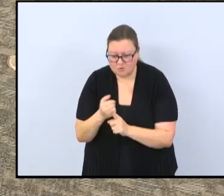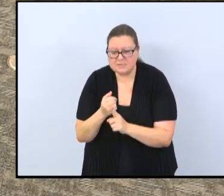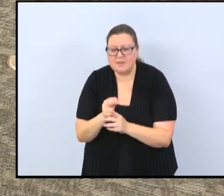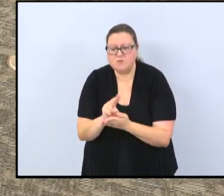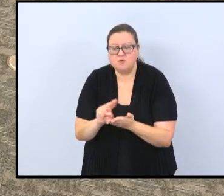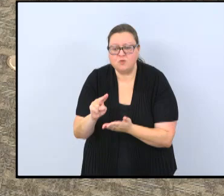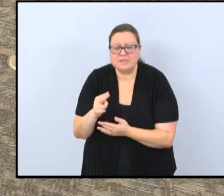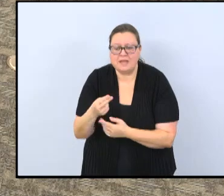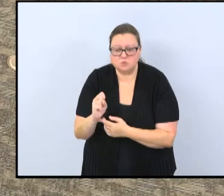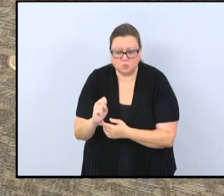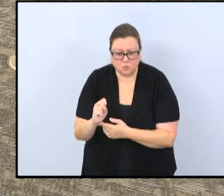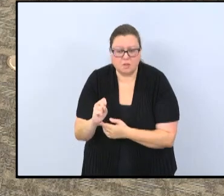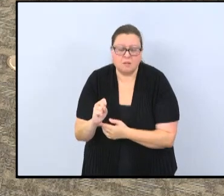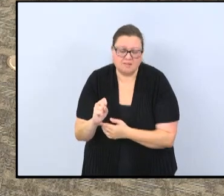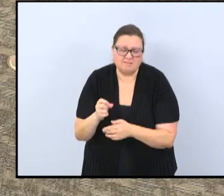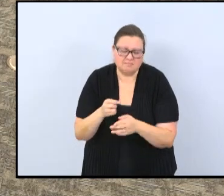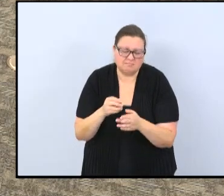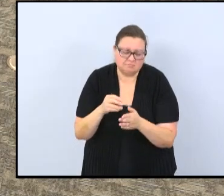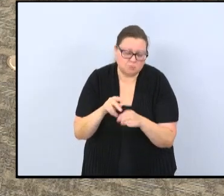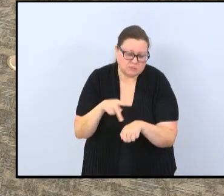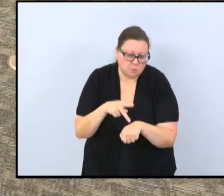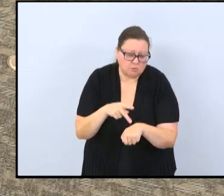to these outstanding students.